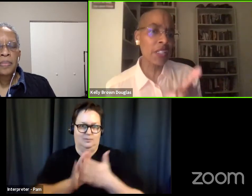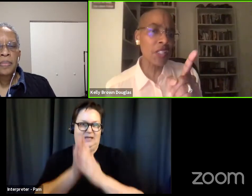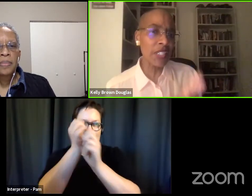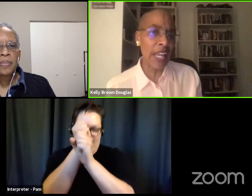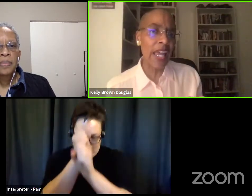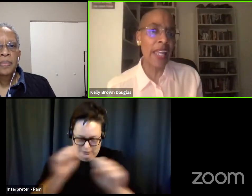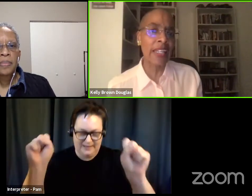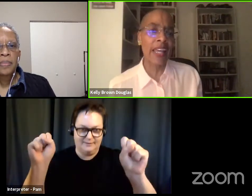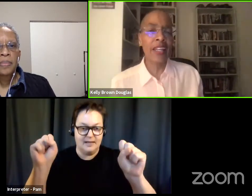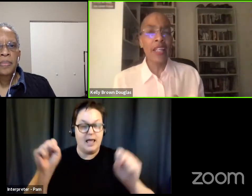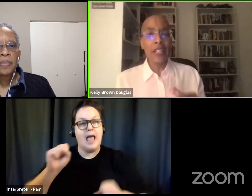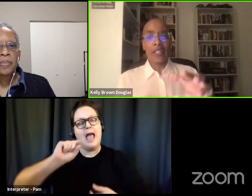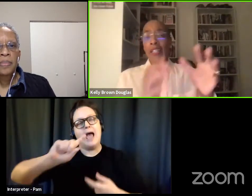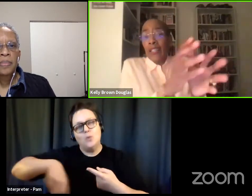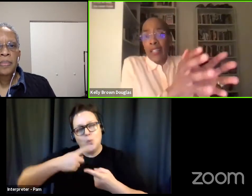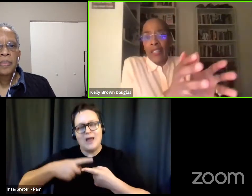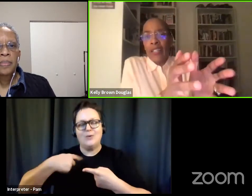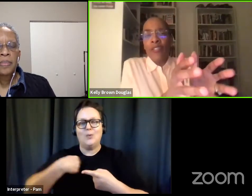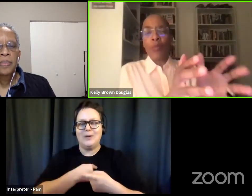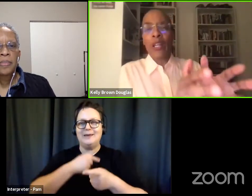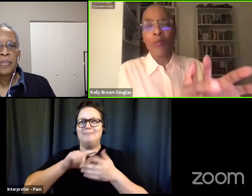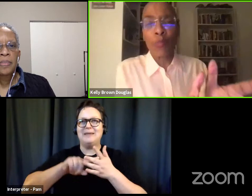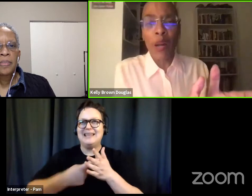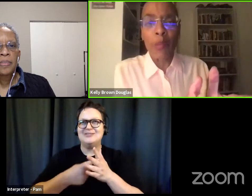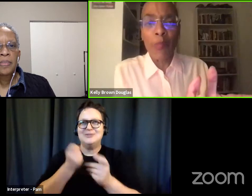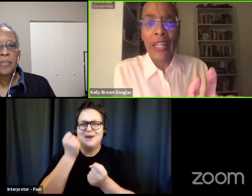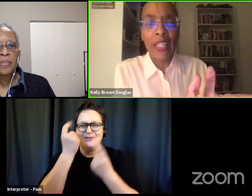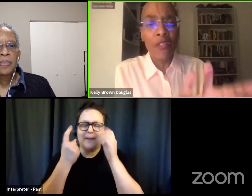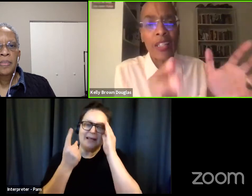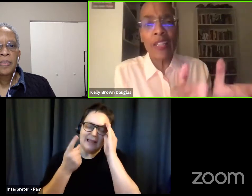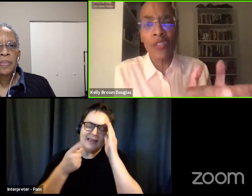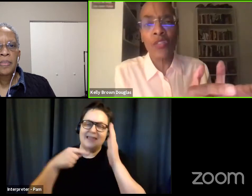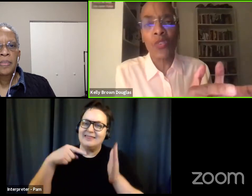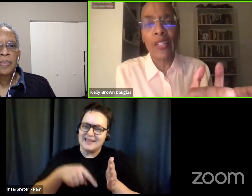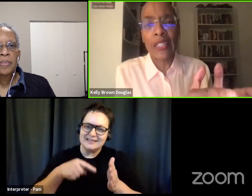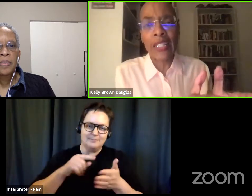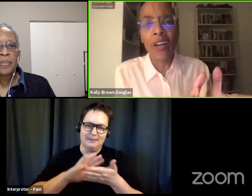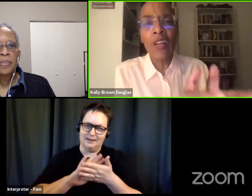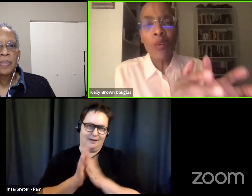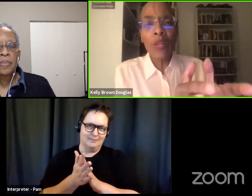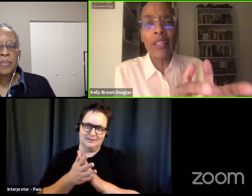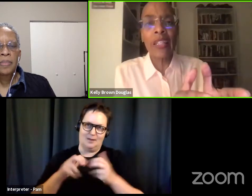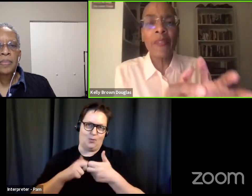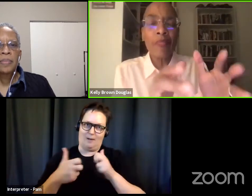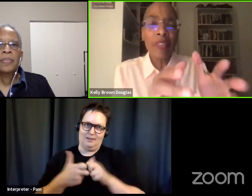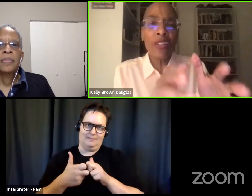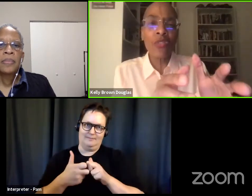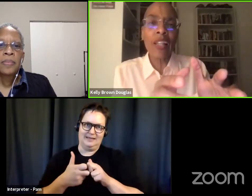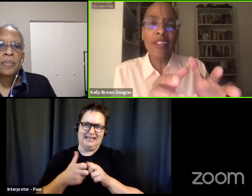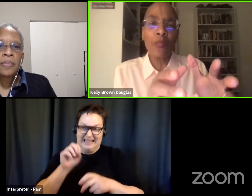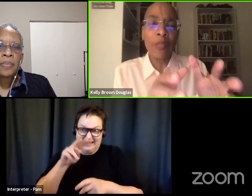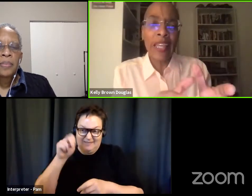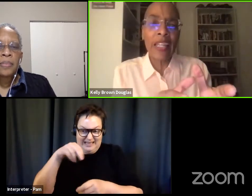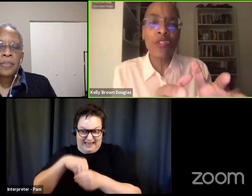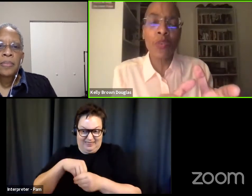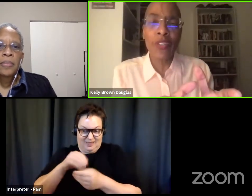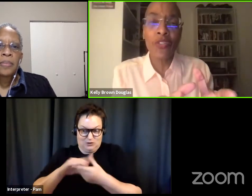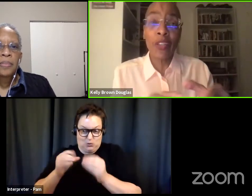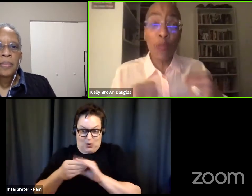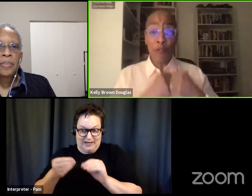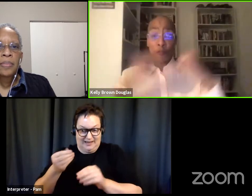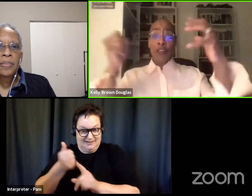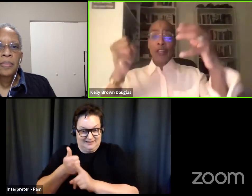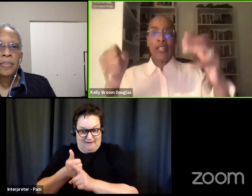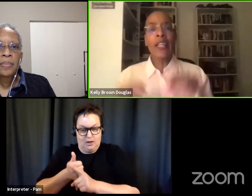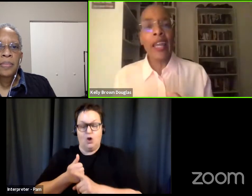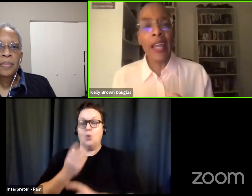to understand that, and this becomes a problematic even in the story itself, when the Israelites began to